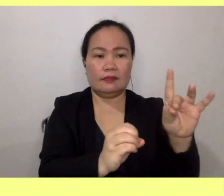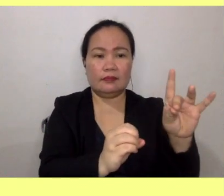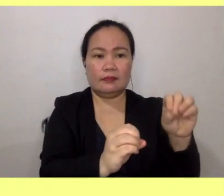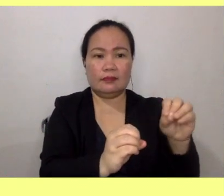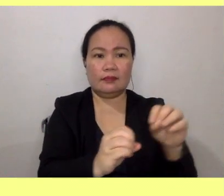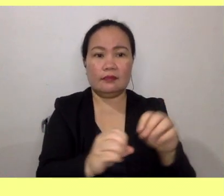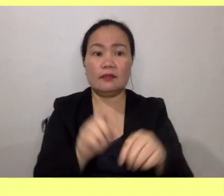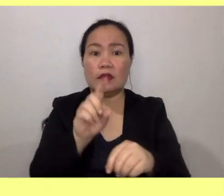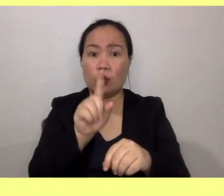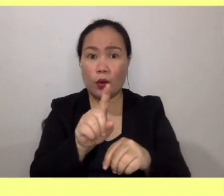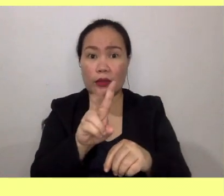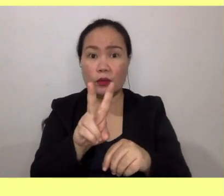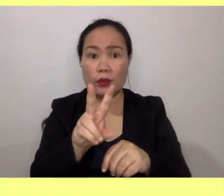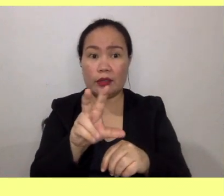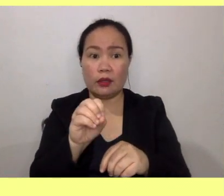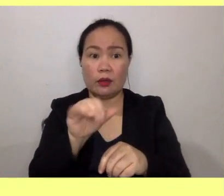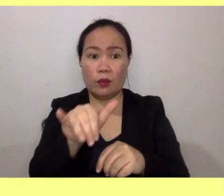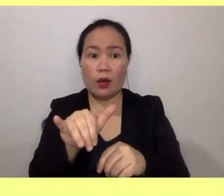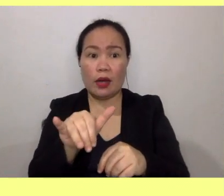therefore, you will have